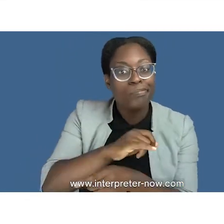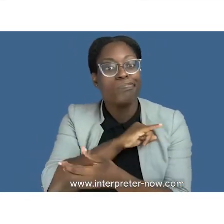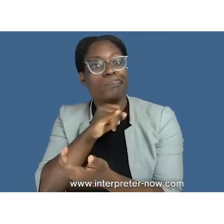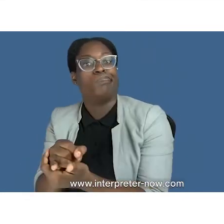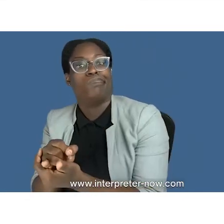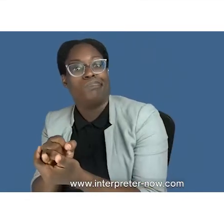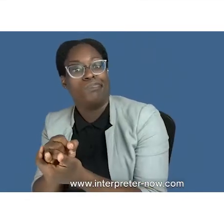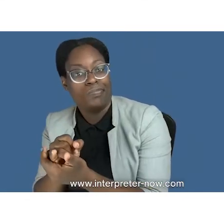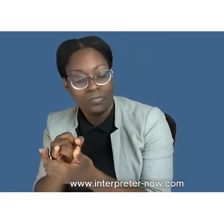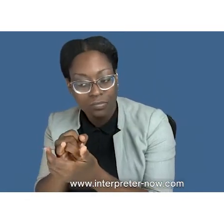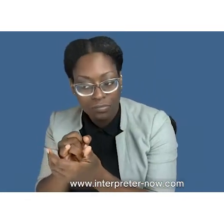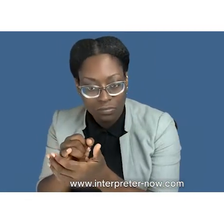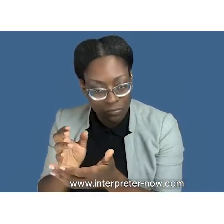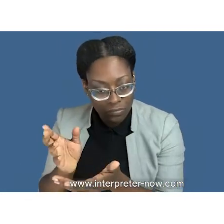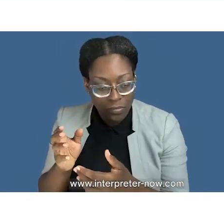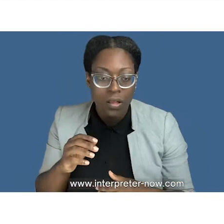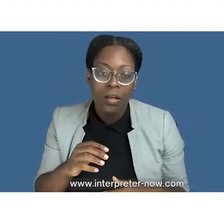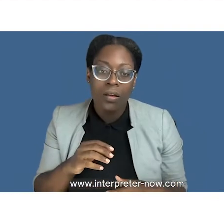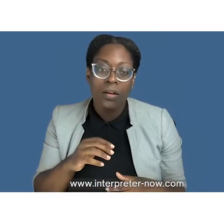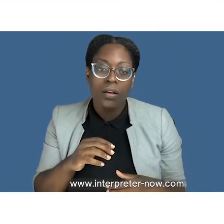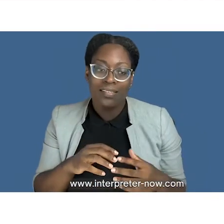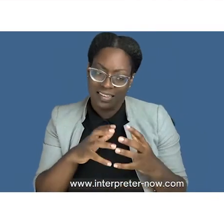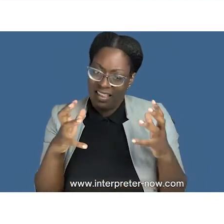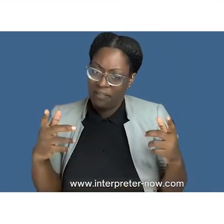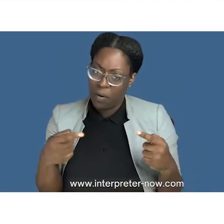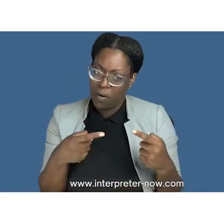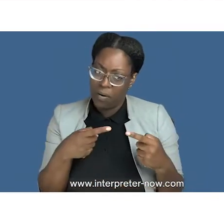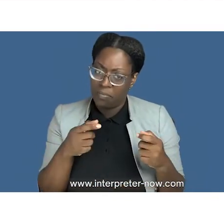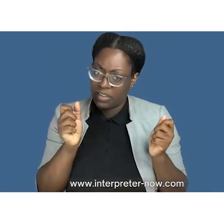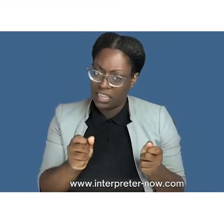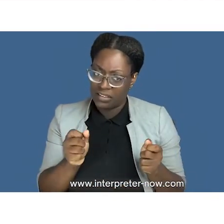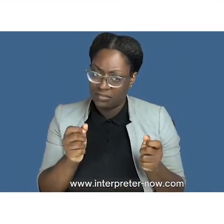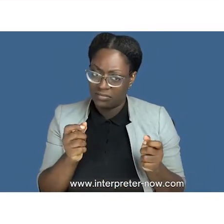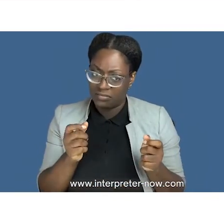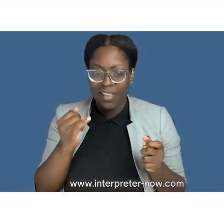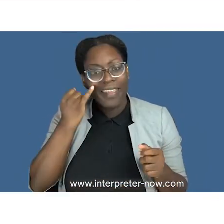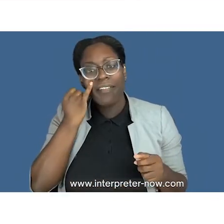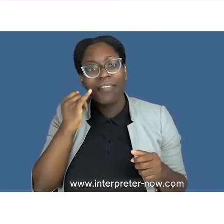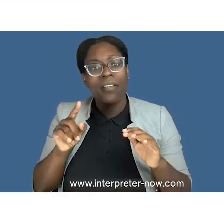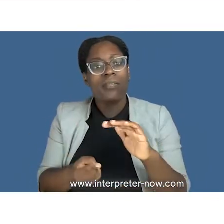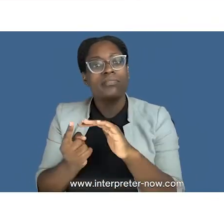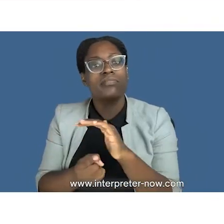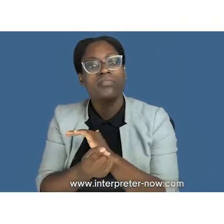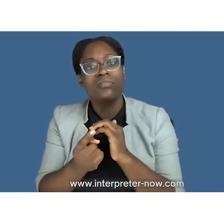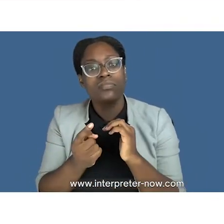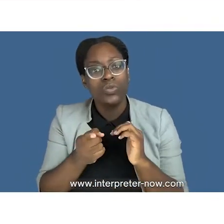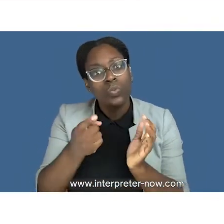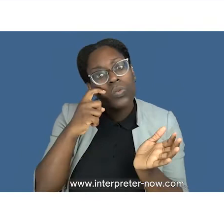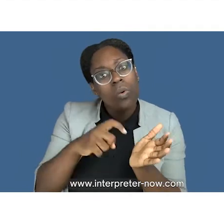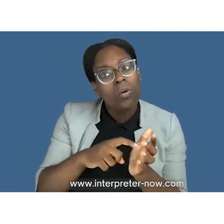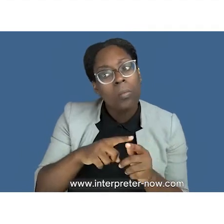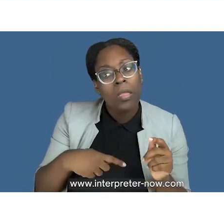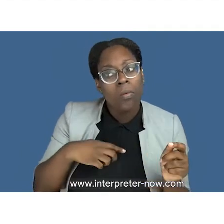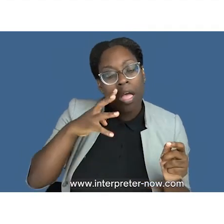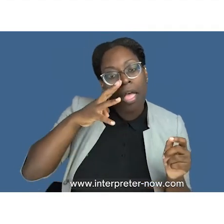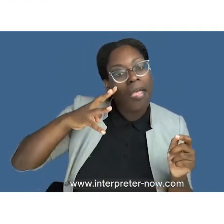ways that we can stand up for what's right and intervene when we see a microaggression happen. It's really important because there's a lot of